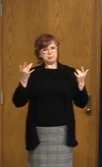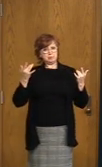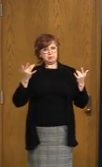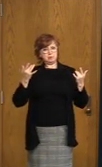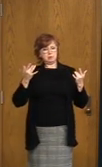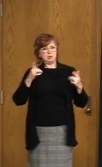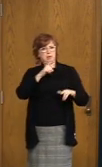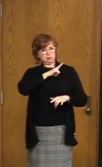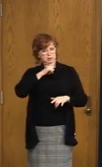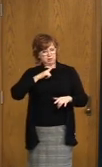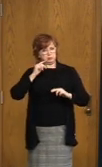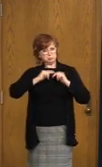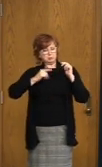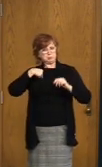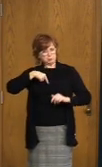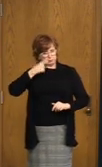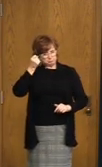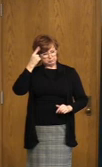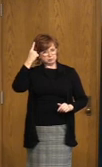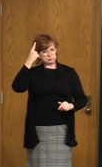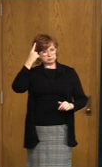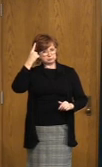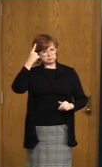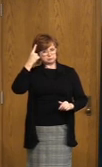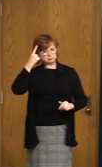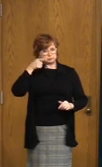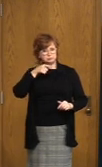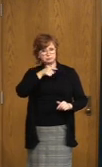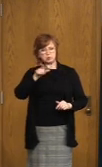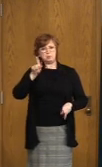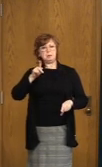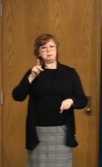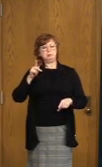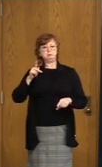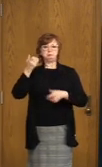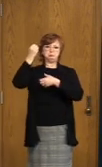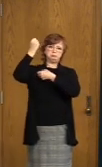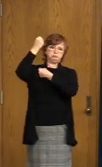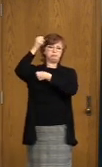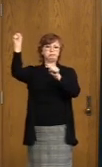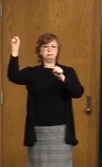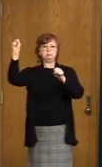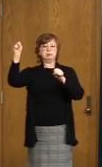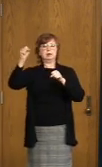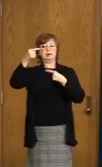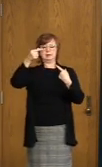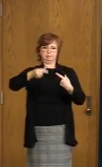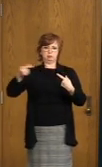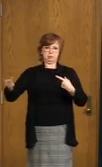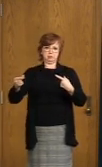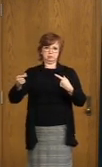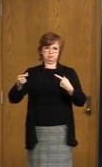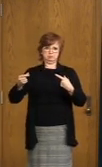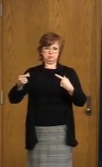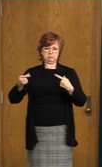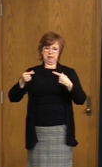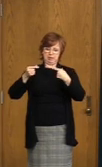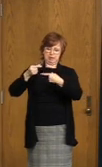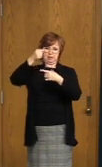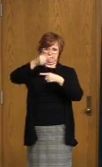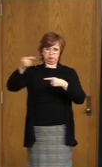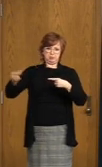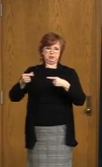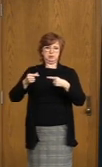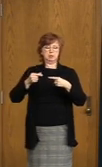are protesting a government decision. What we saw this weekend was a protest that moved from protesting a government